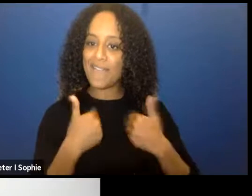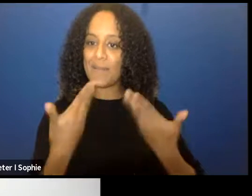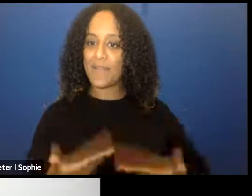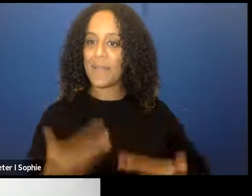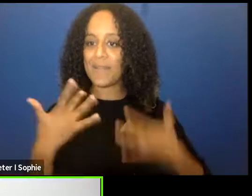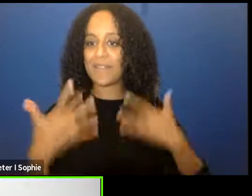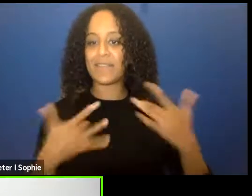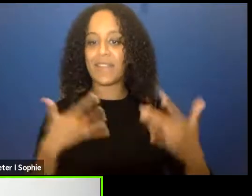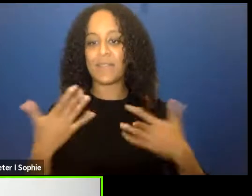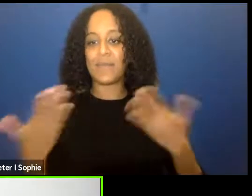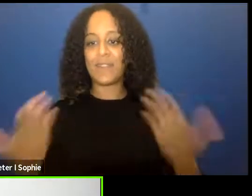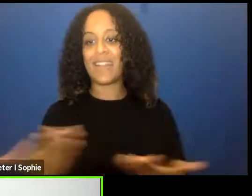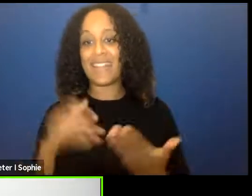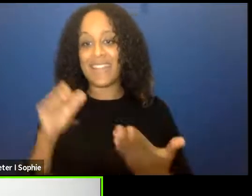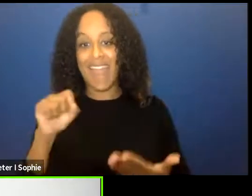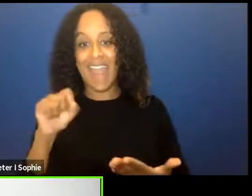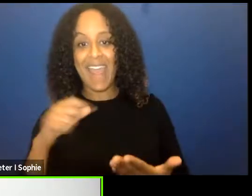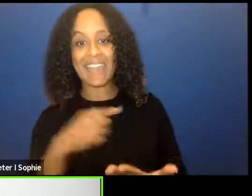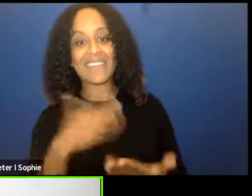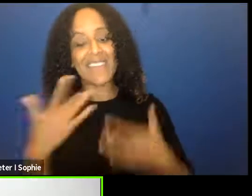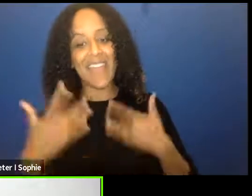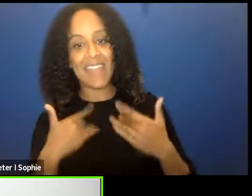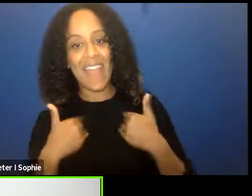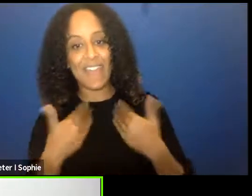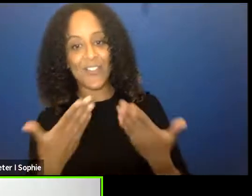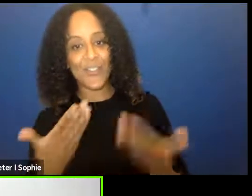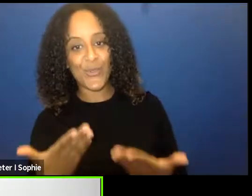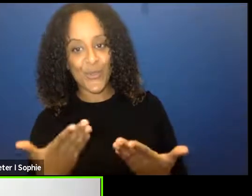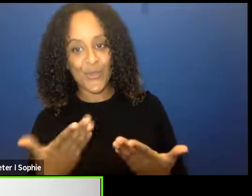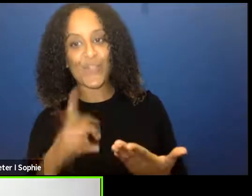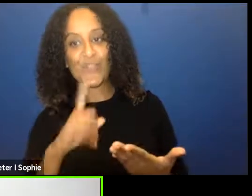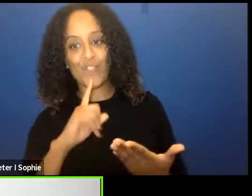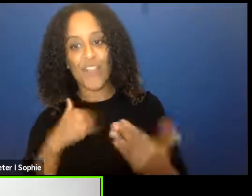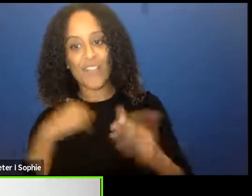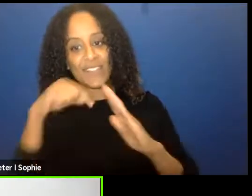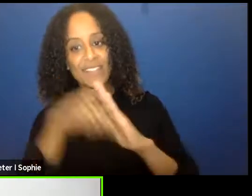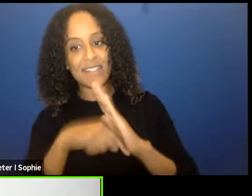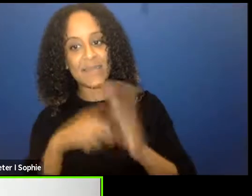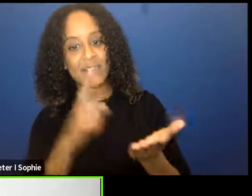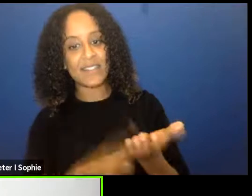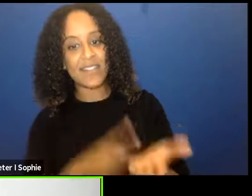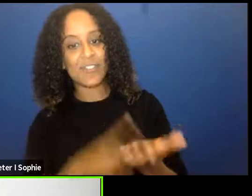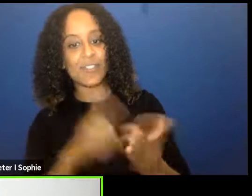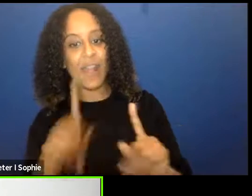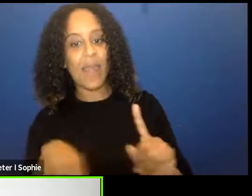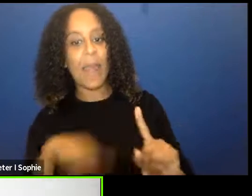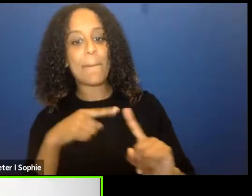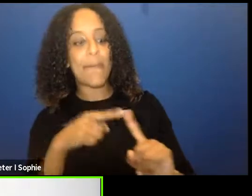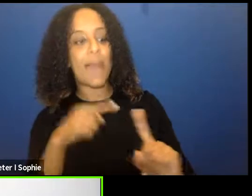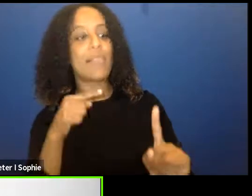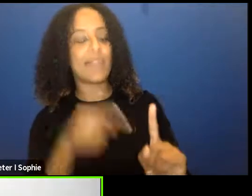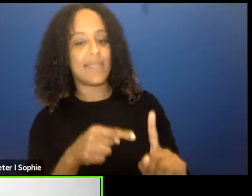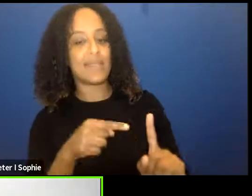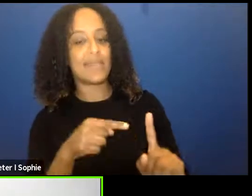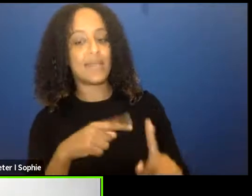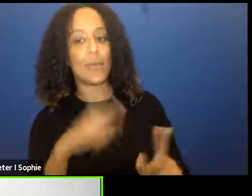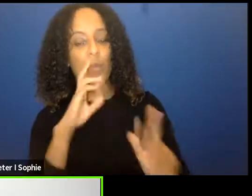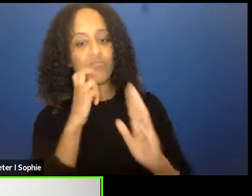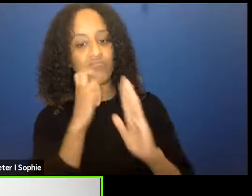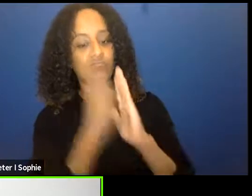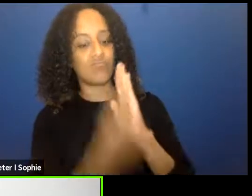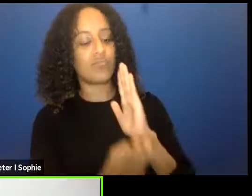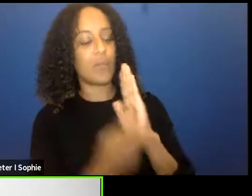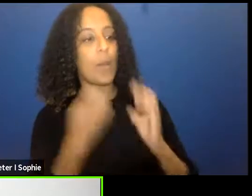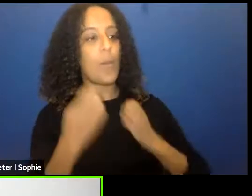here. Yeah, excited to have you. Excited to have you and really have a deep discussion about this. So we'll dive into what the emotional